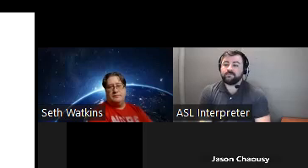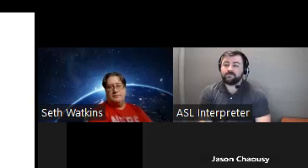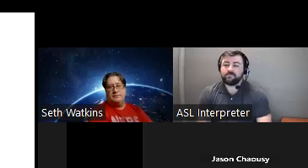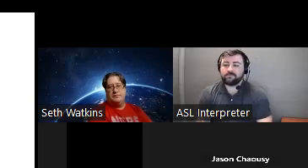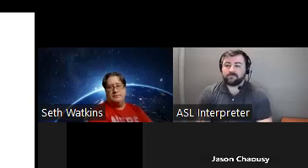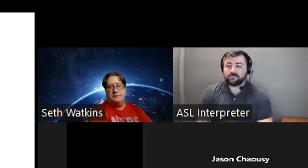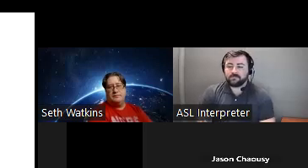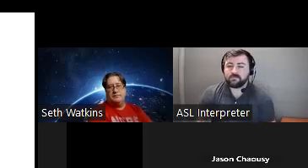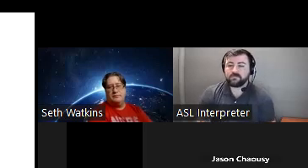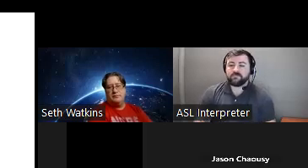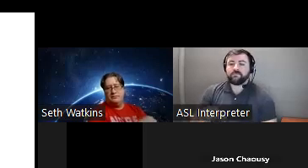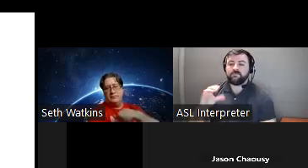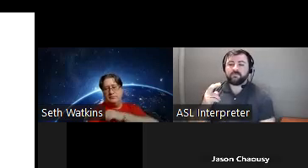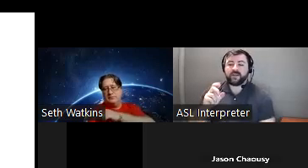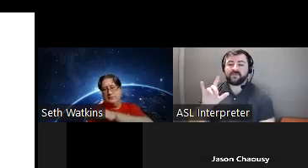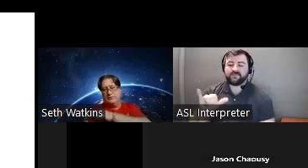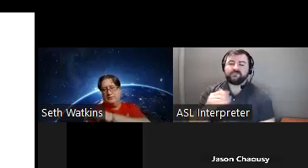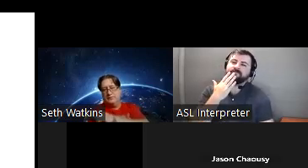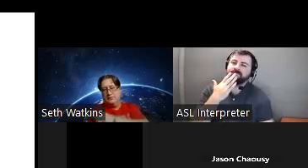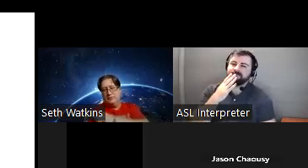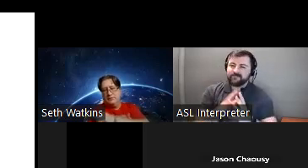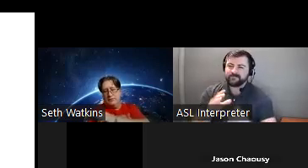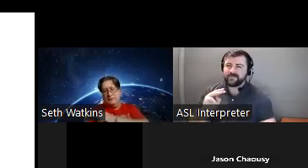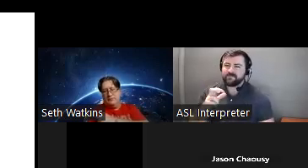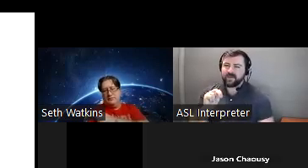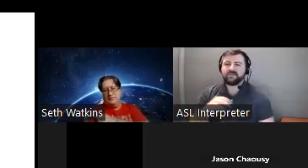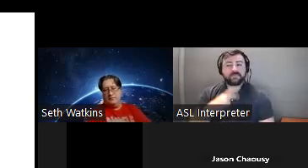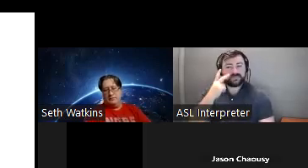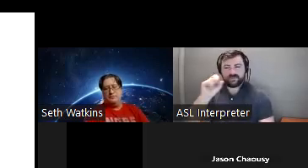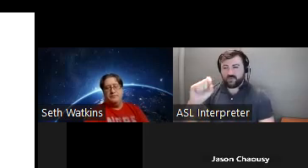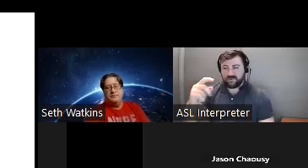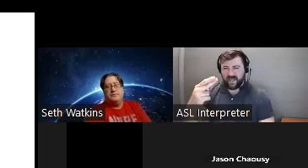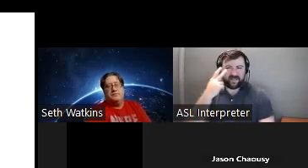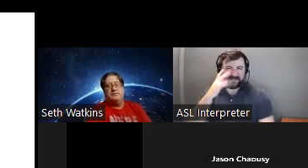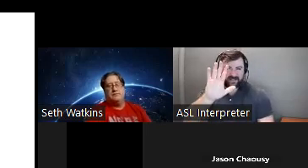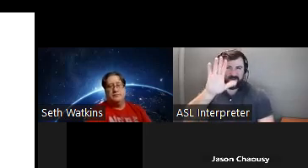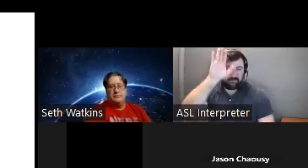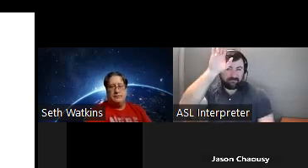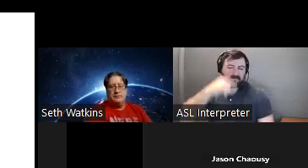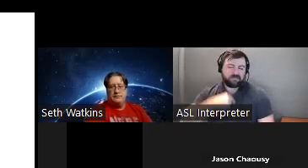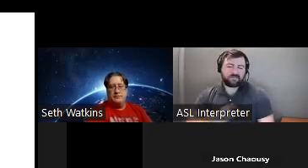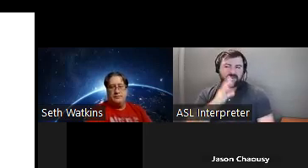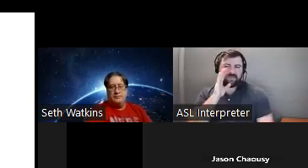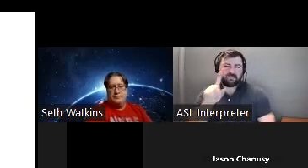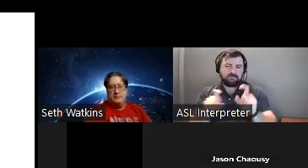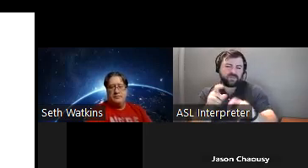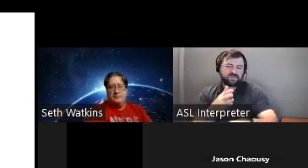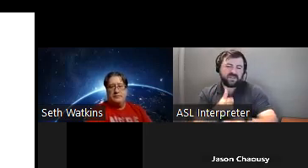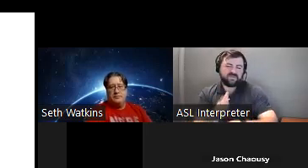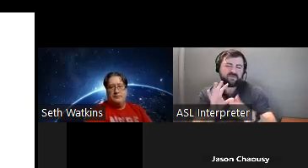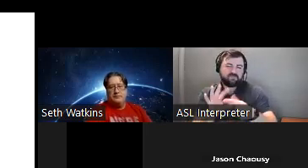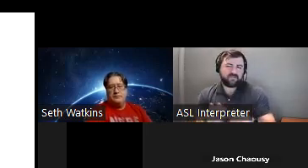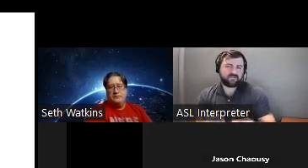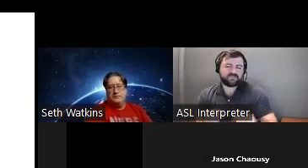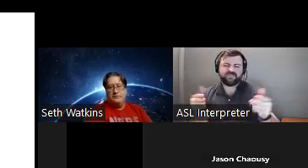you so much, Megan, and hello to everyone. Seth, I see your hand, so we'll definitely get to, I think, questions after we just